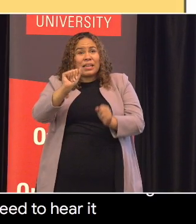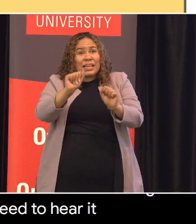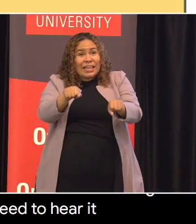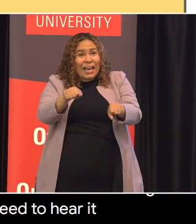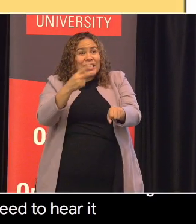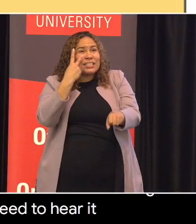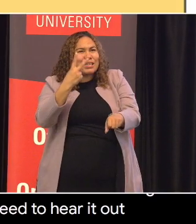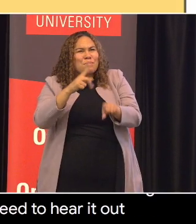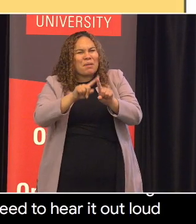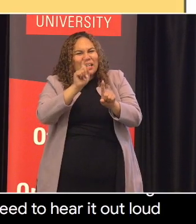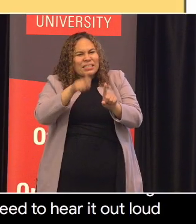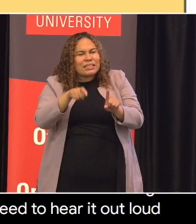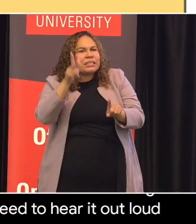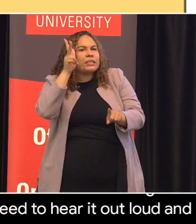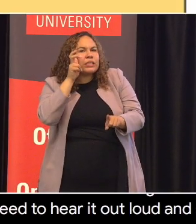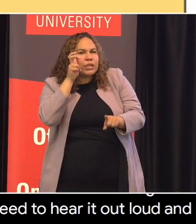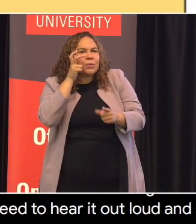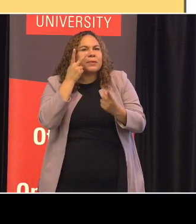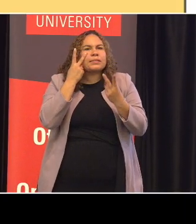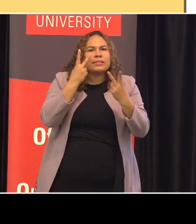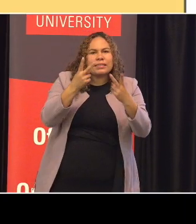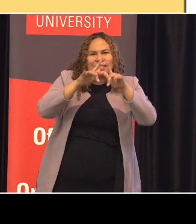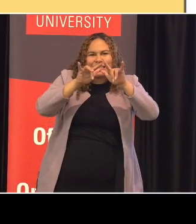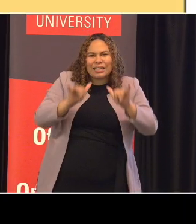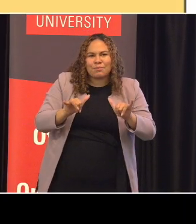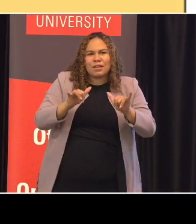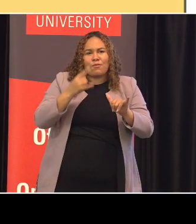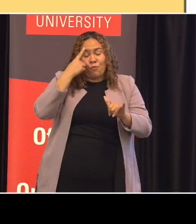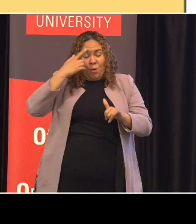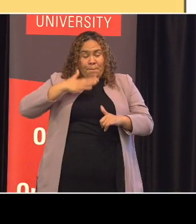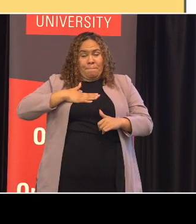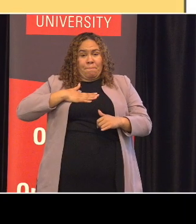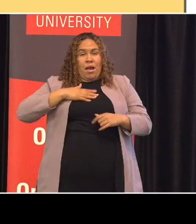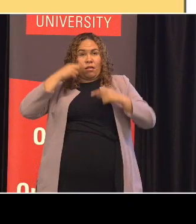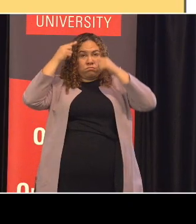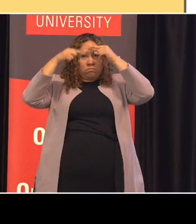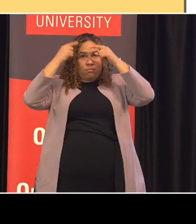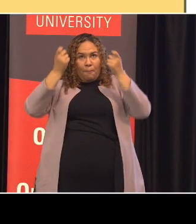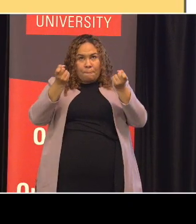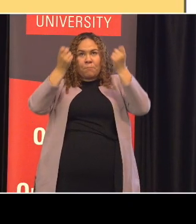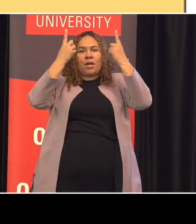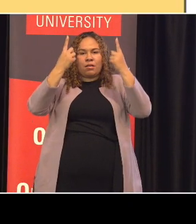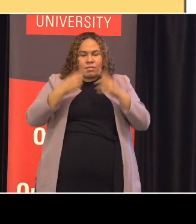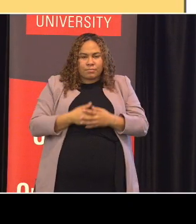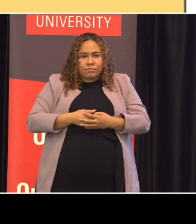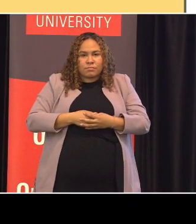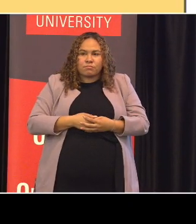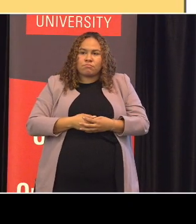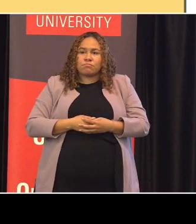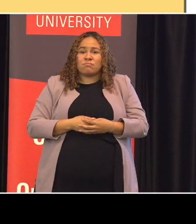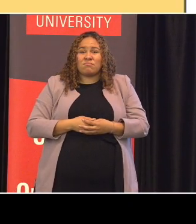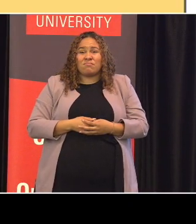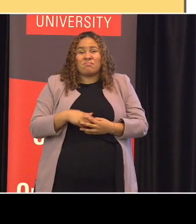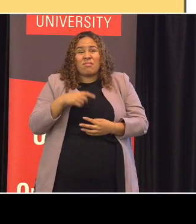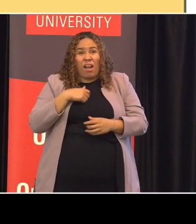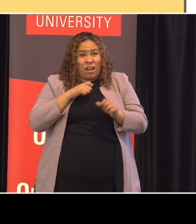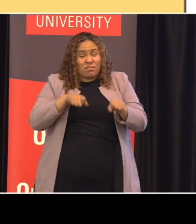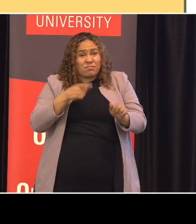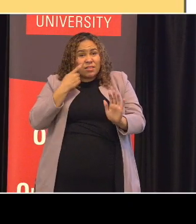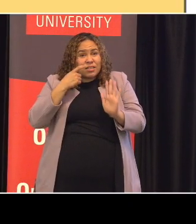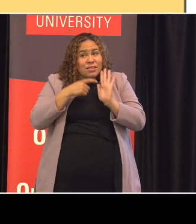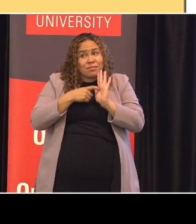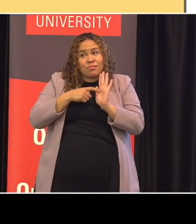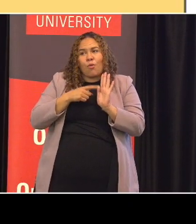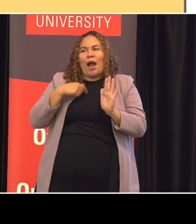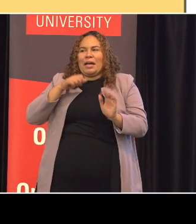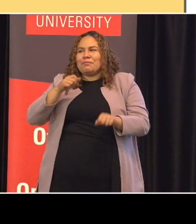it out loud and see it at the same time in order for my brain to process the information. I can tell